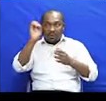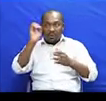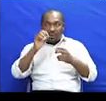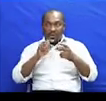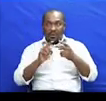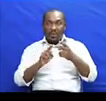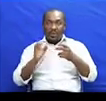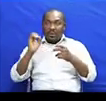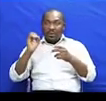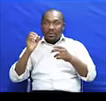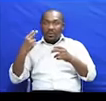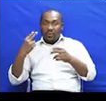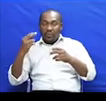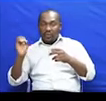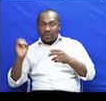0.00,